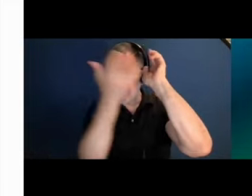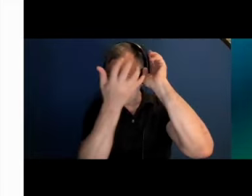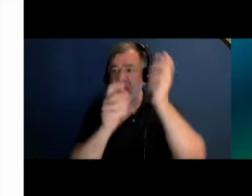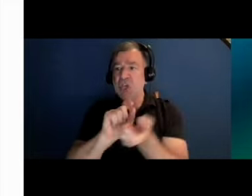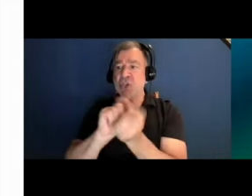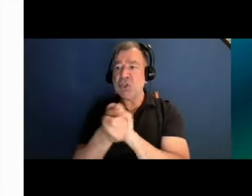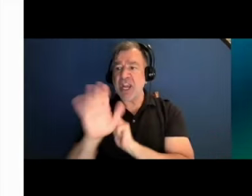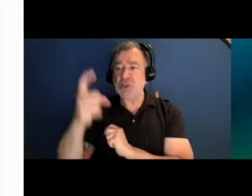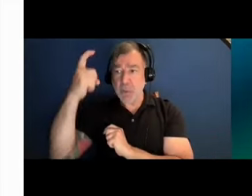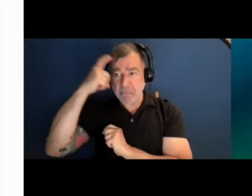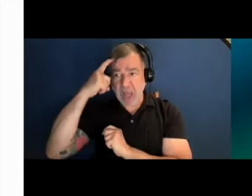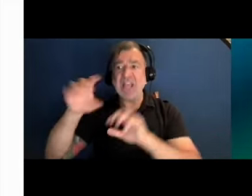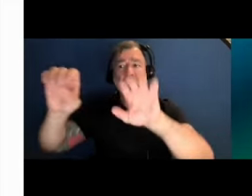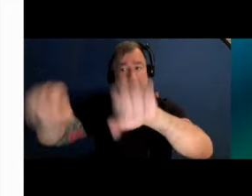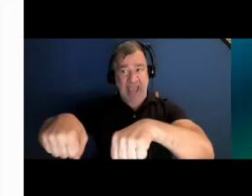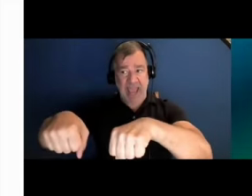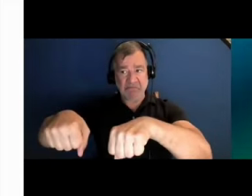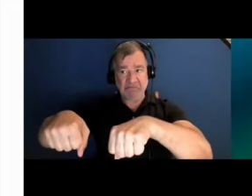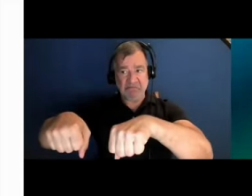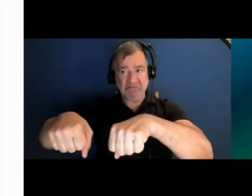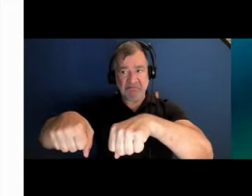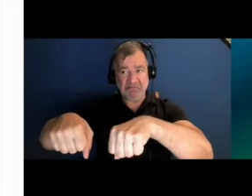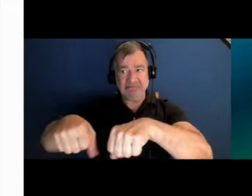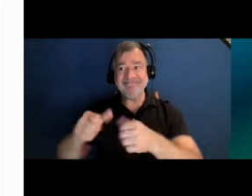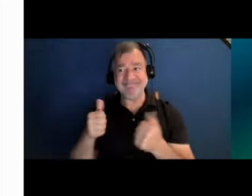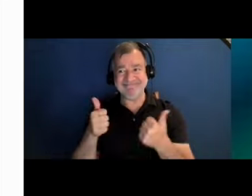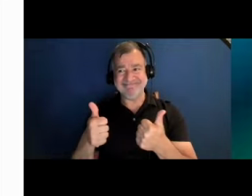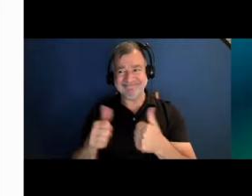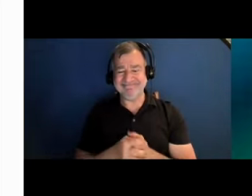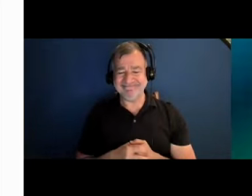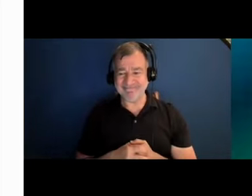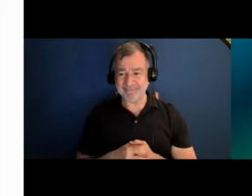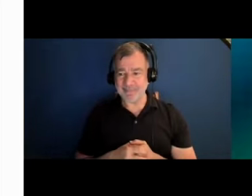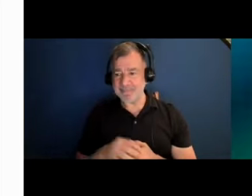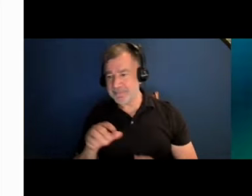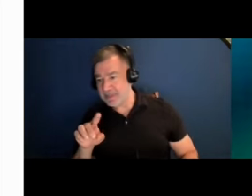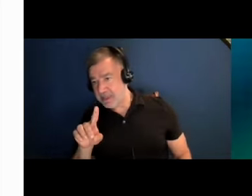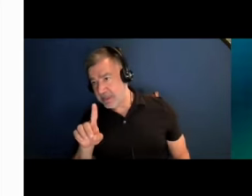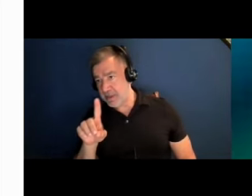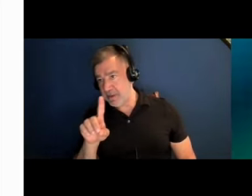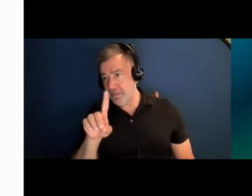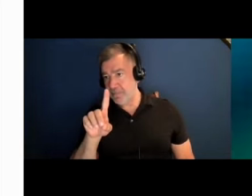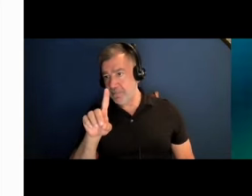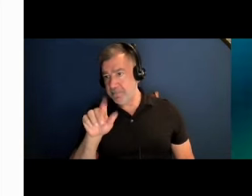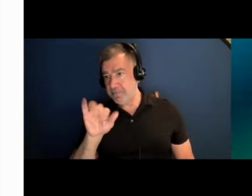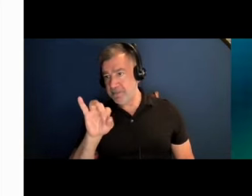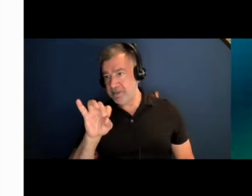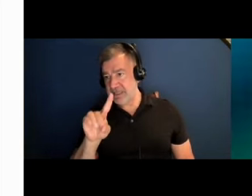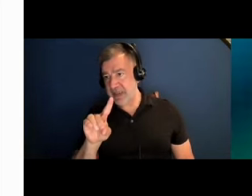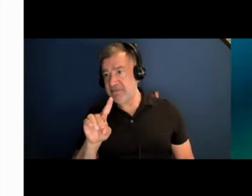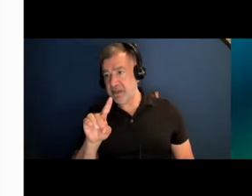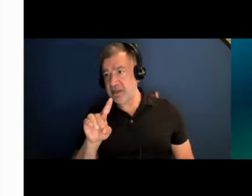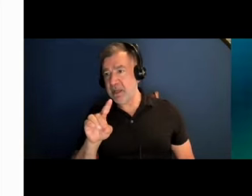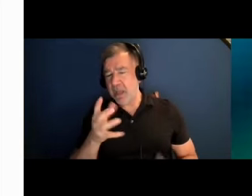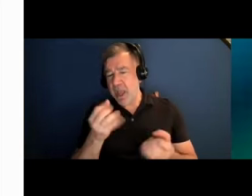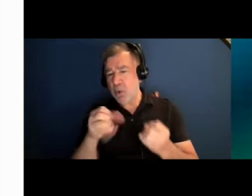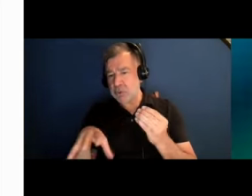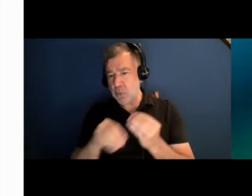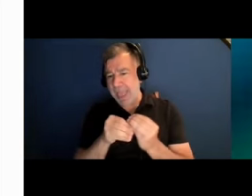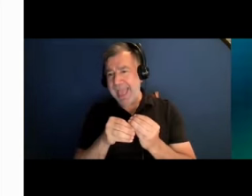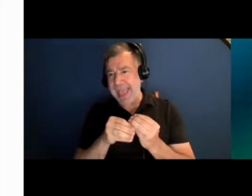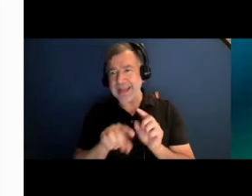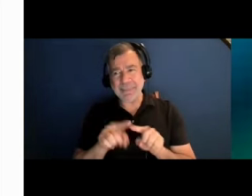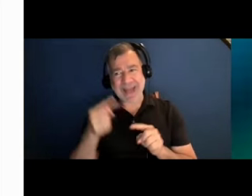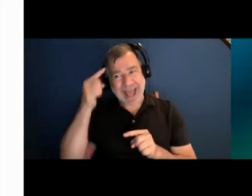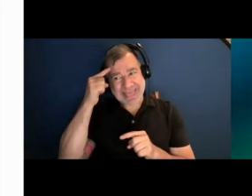I'll let Lauri or David chime in. Yeah, all I would add is, and it's probably going to be similar for Lauri, but I'd